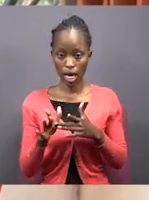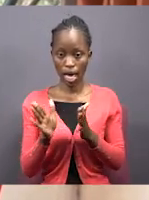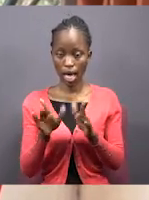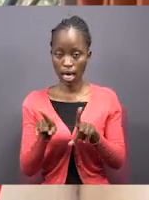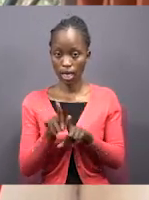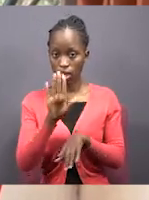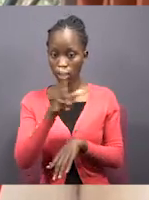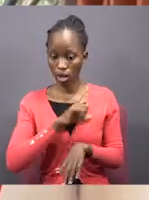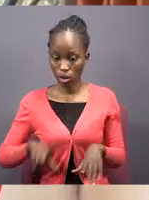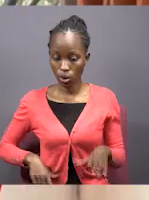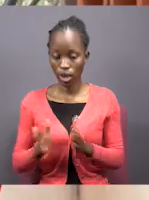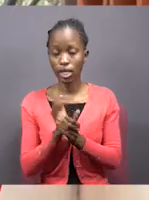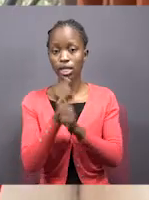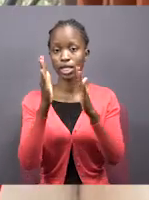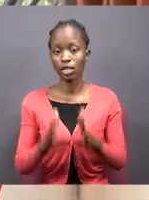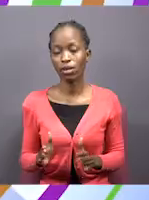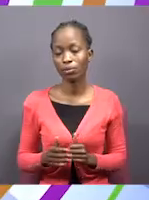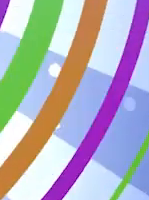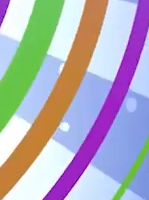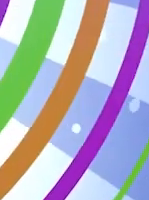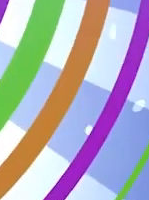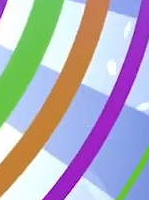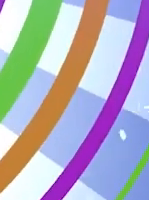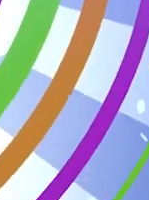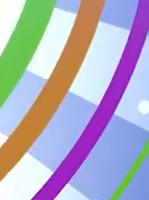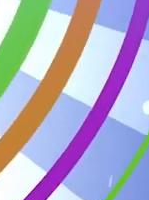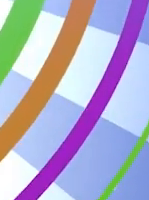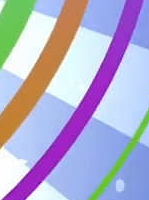Jesus as your Lord and Savior.